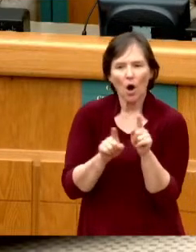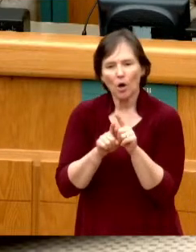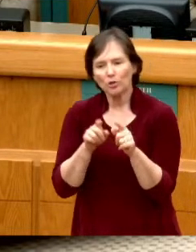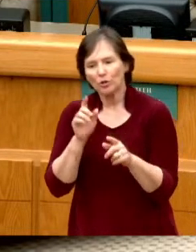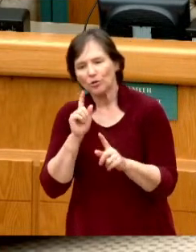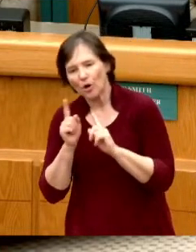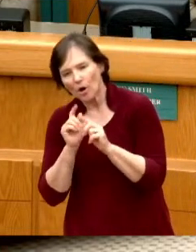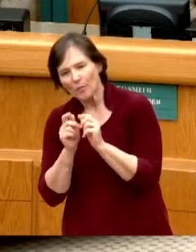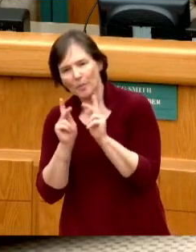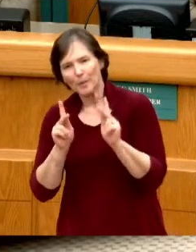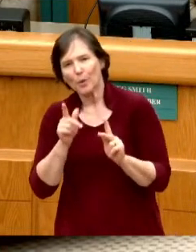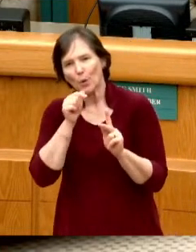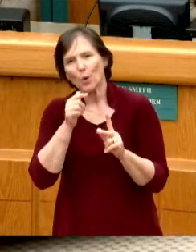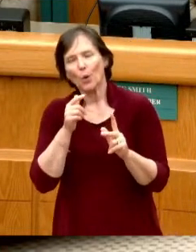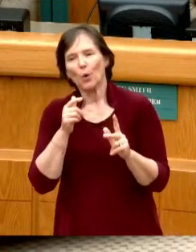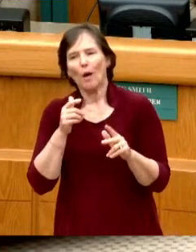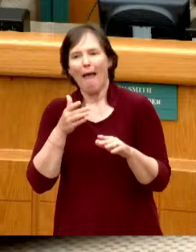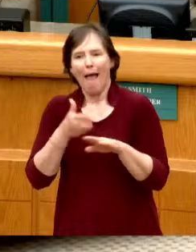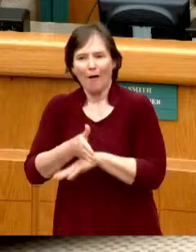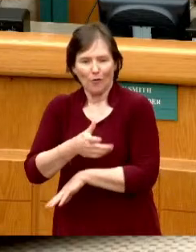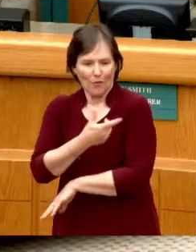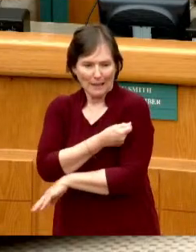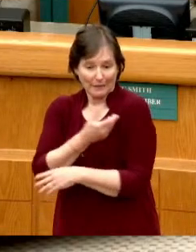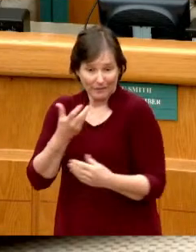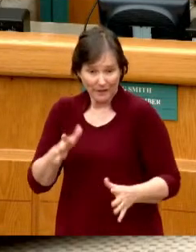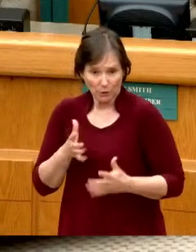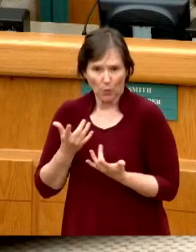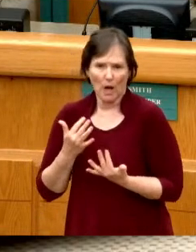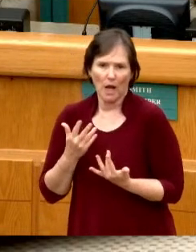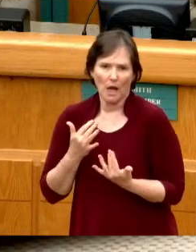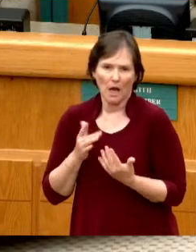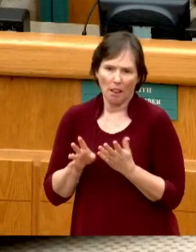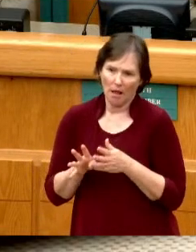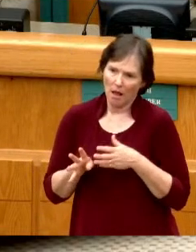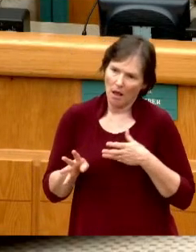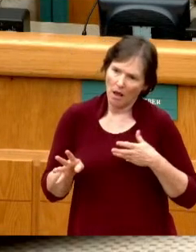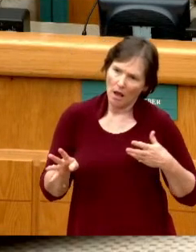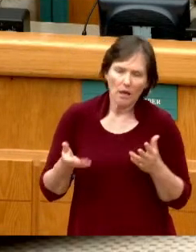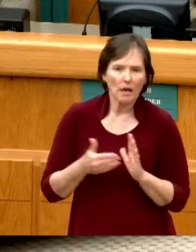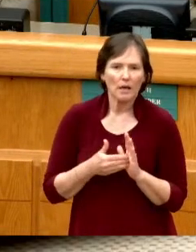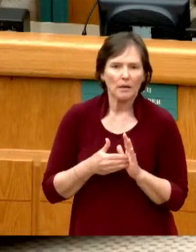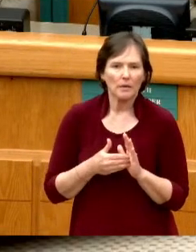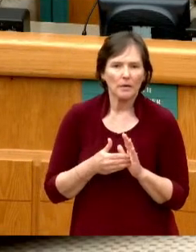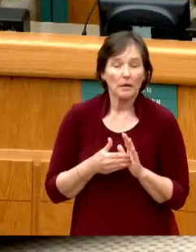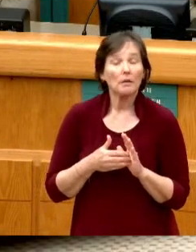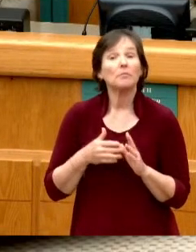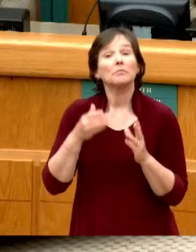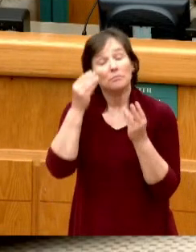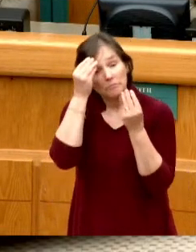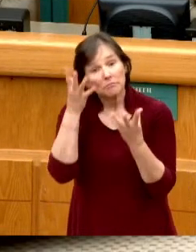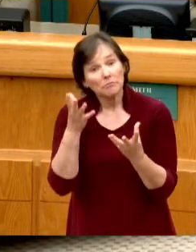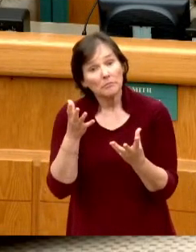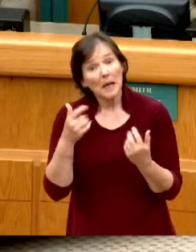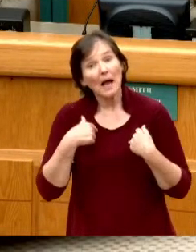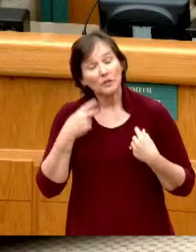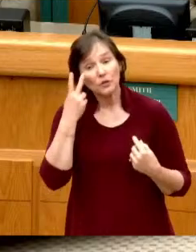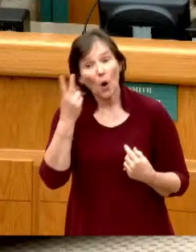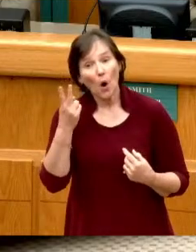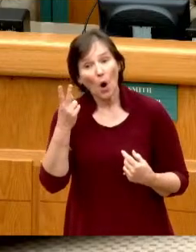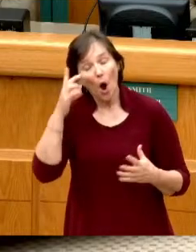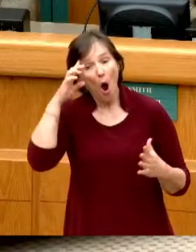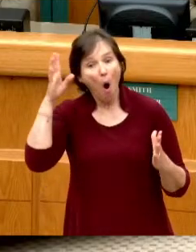vaccine. And what I can tell you is that I have seen the hope, faith, and yes, the